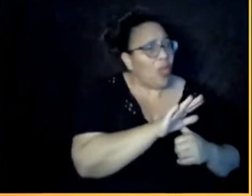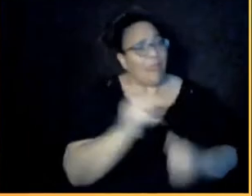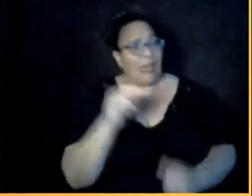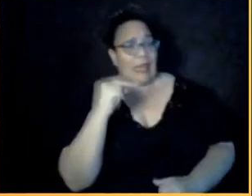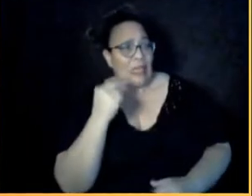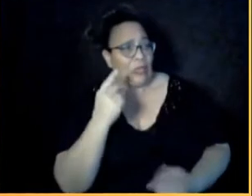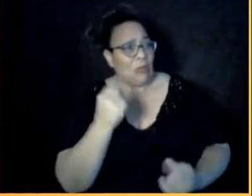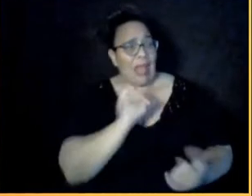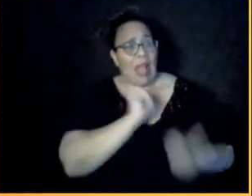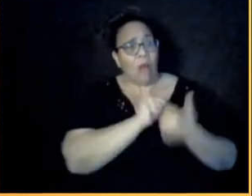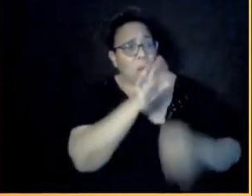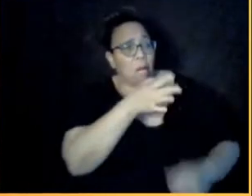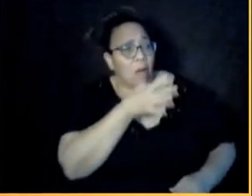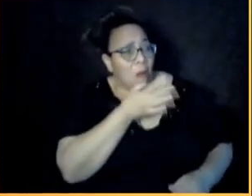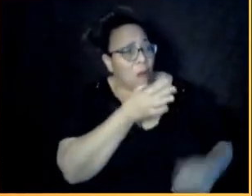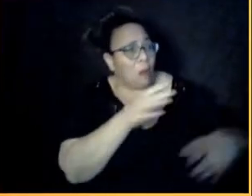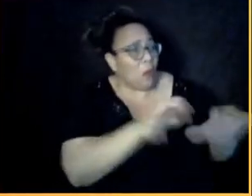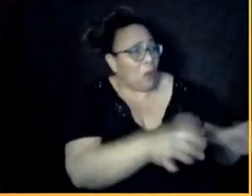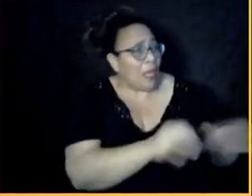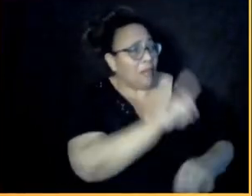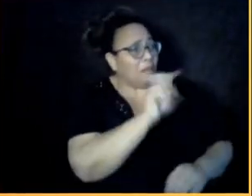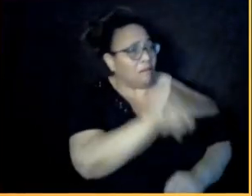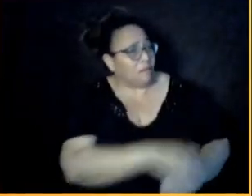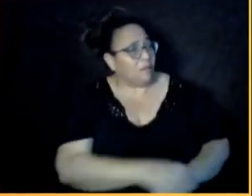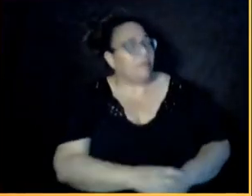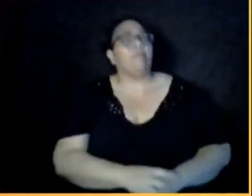How's your mom doing?